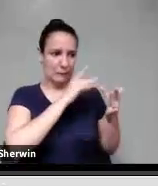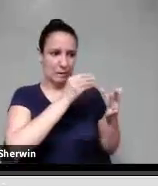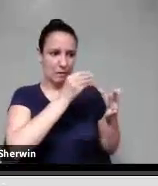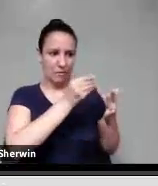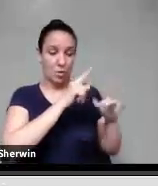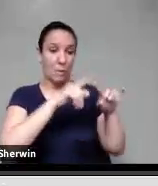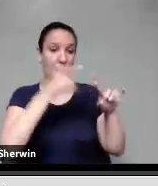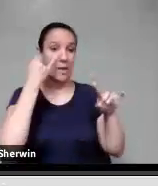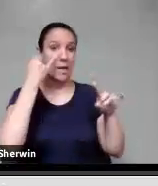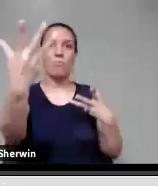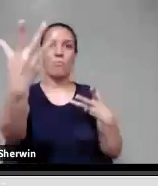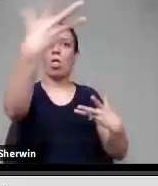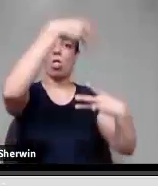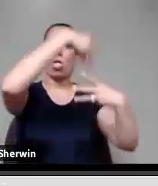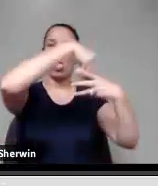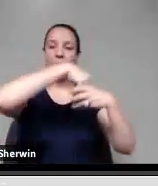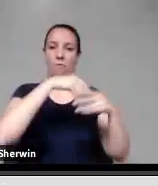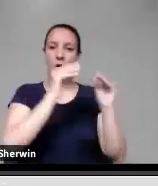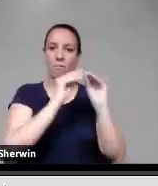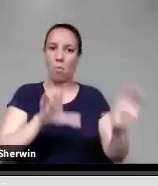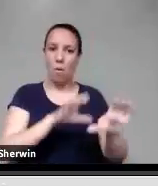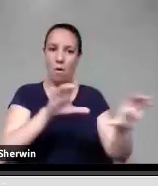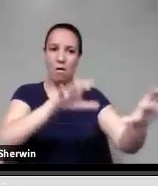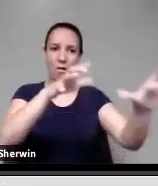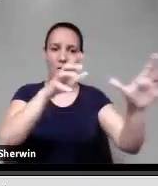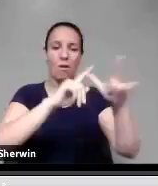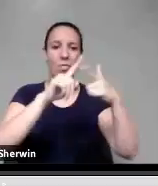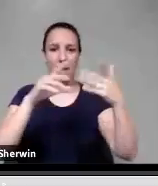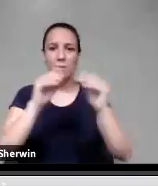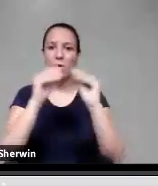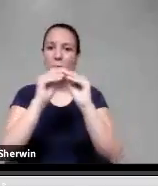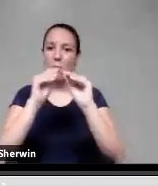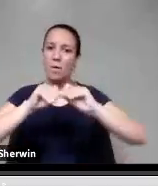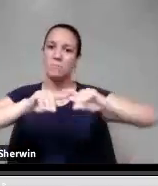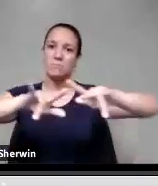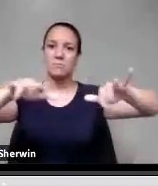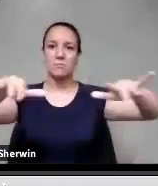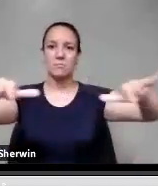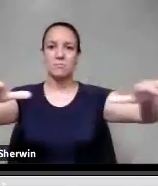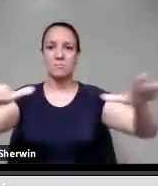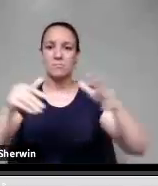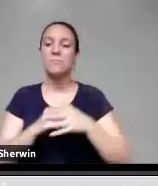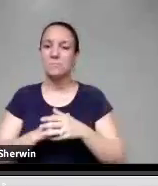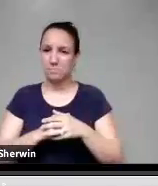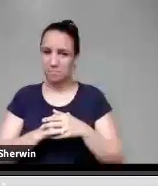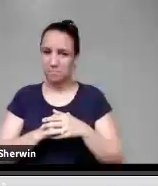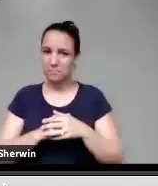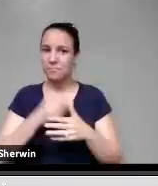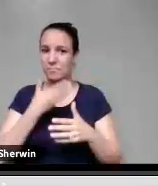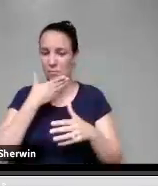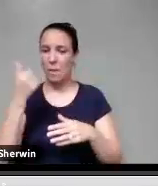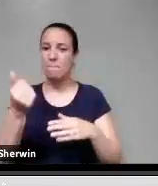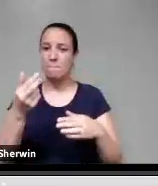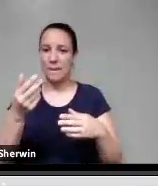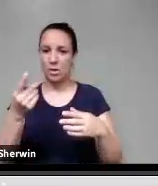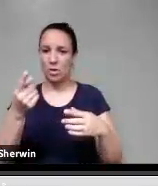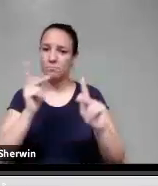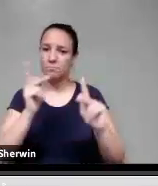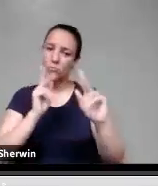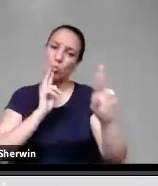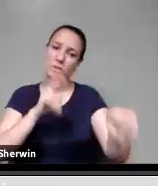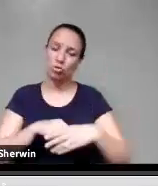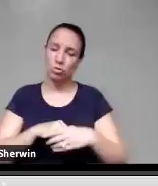more visibility. If you are led, I will say, by city council or county commissioners or somebody at